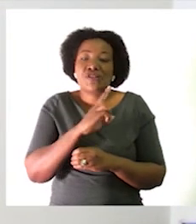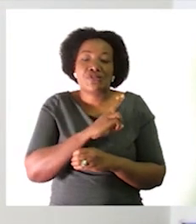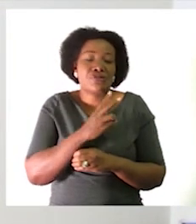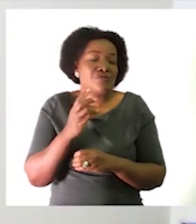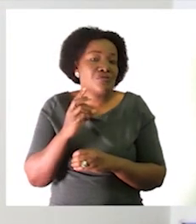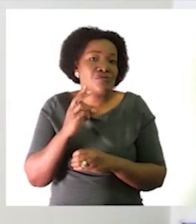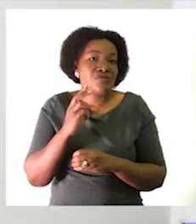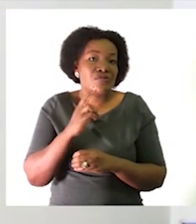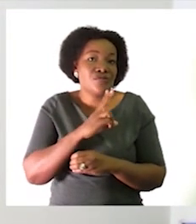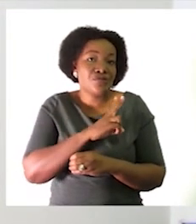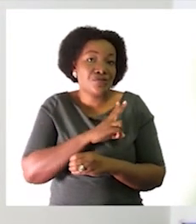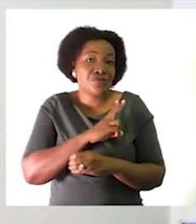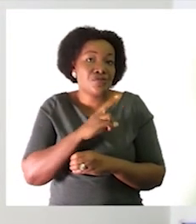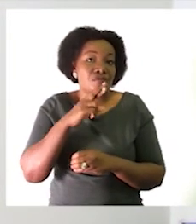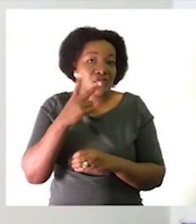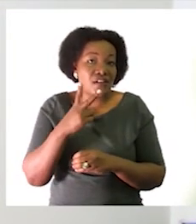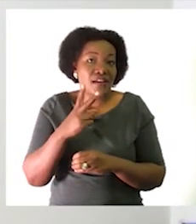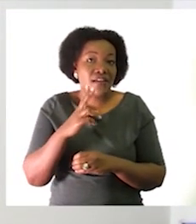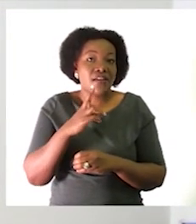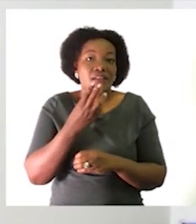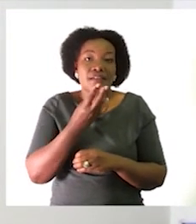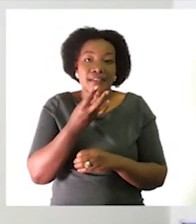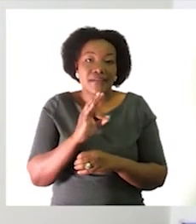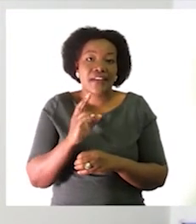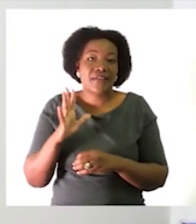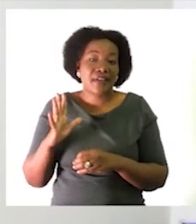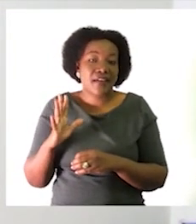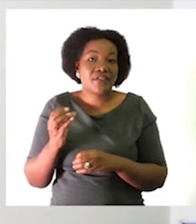$2.75 will give us how many cents? It will give us